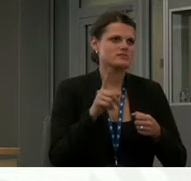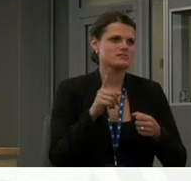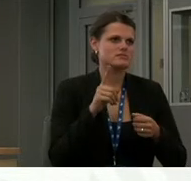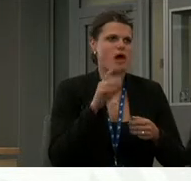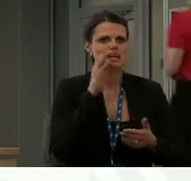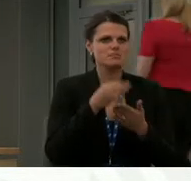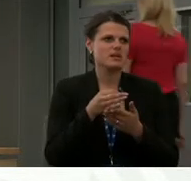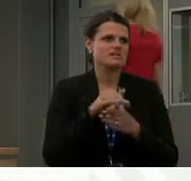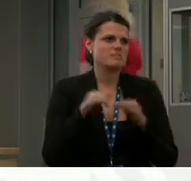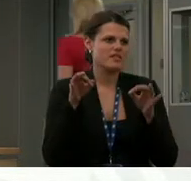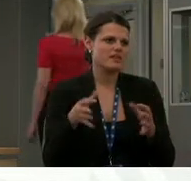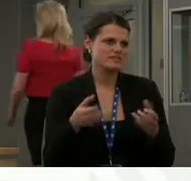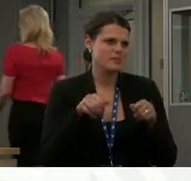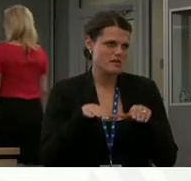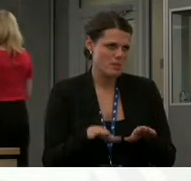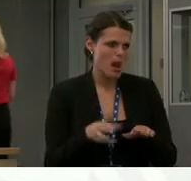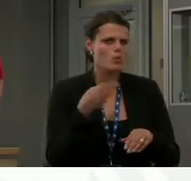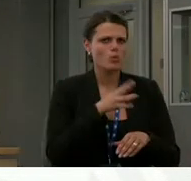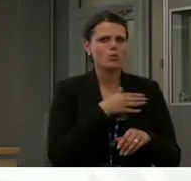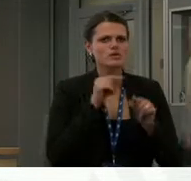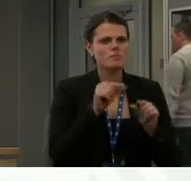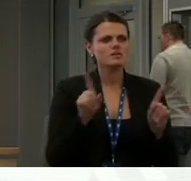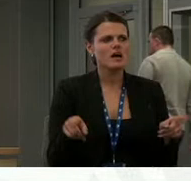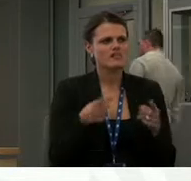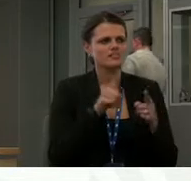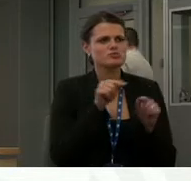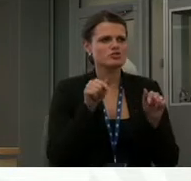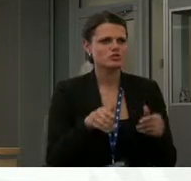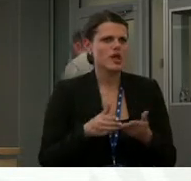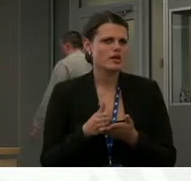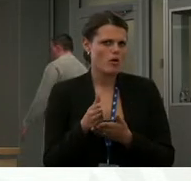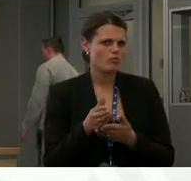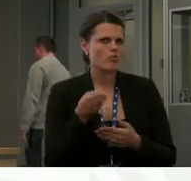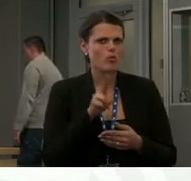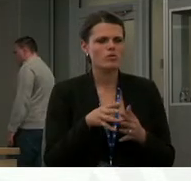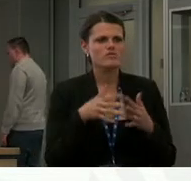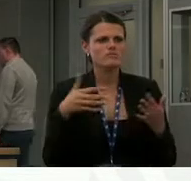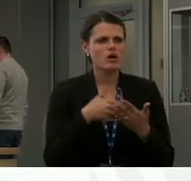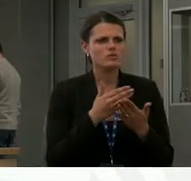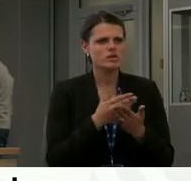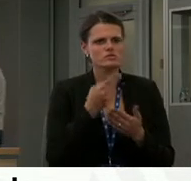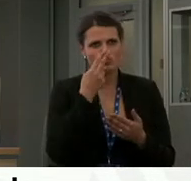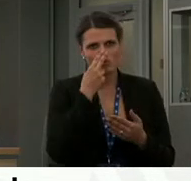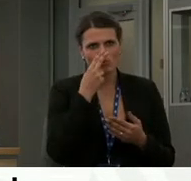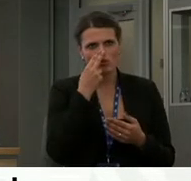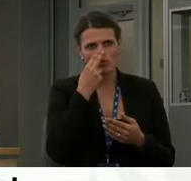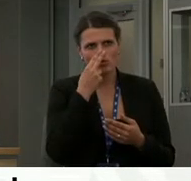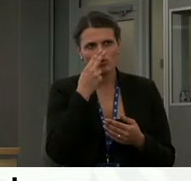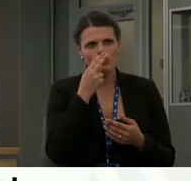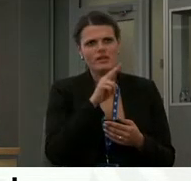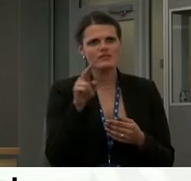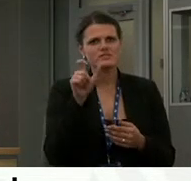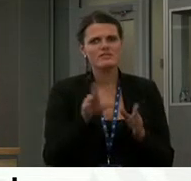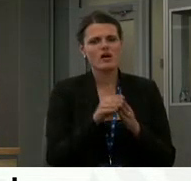The lack of progress in this field, I think, stems mostly from the mental blocks, not of persons with